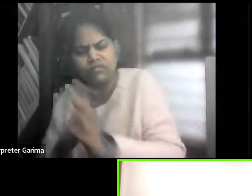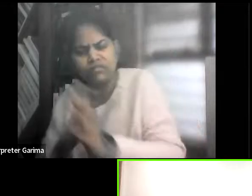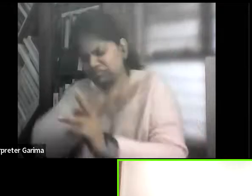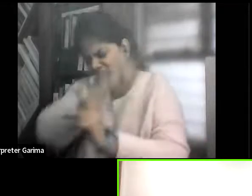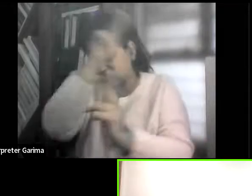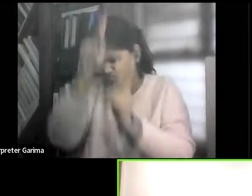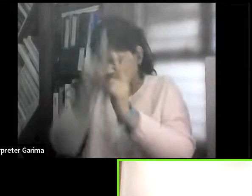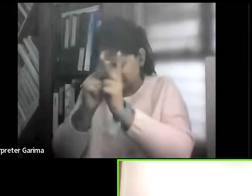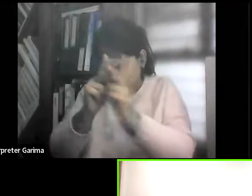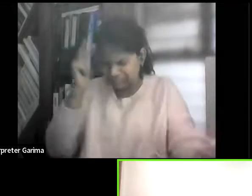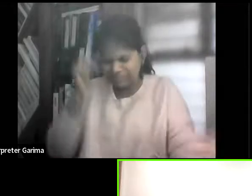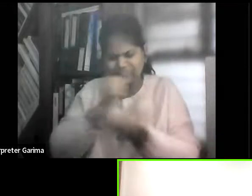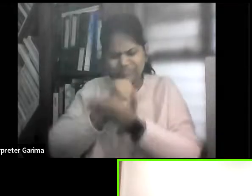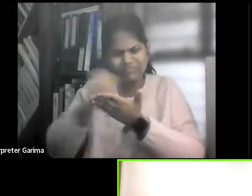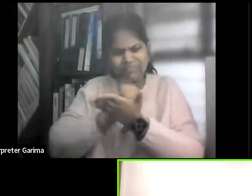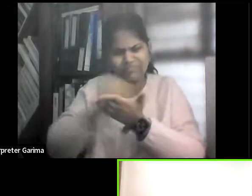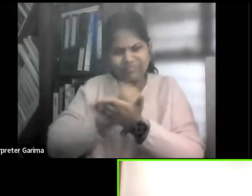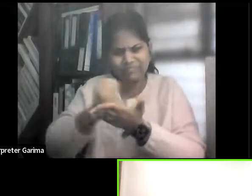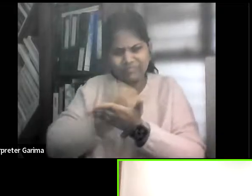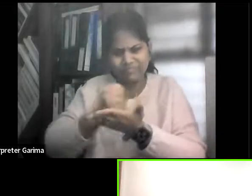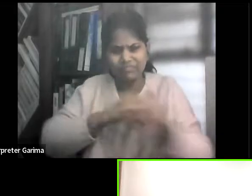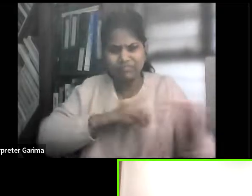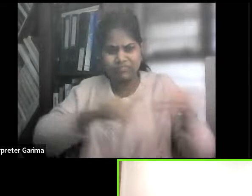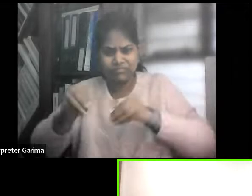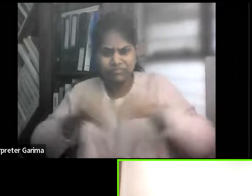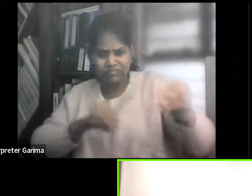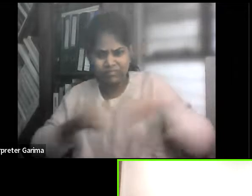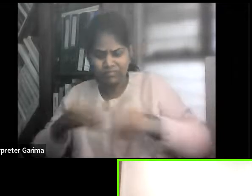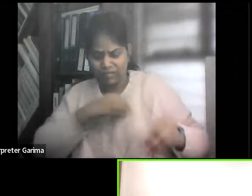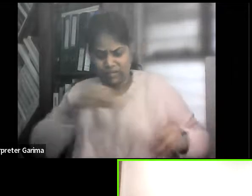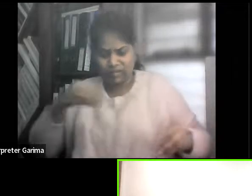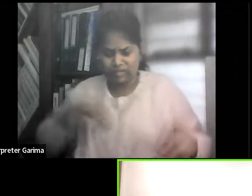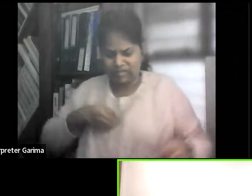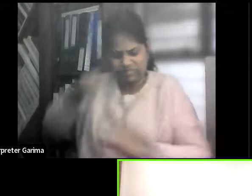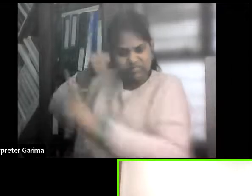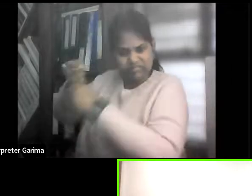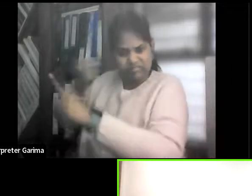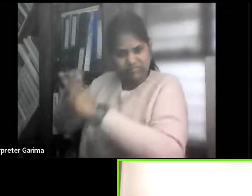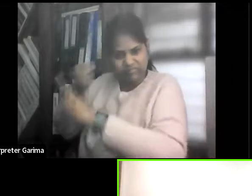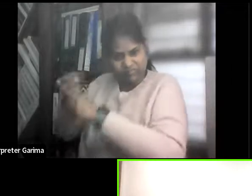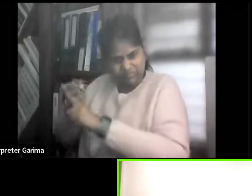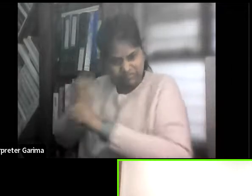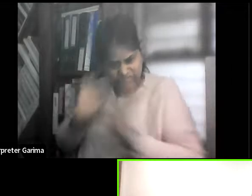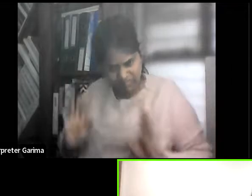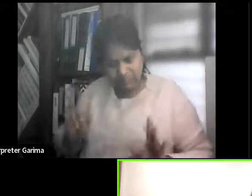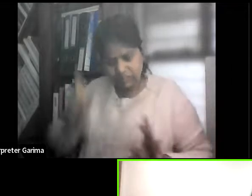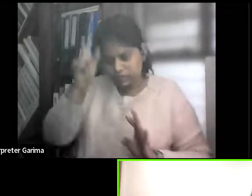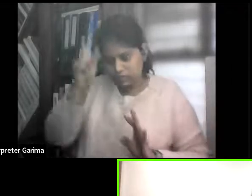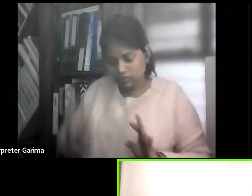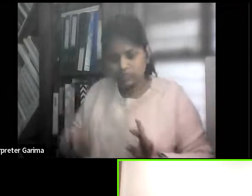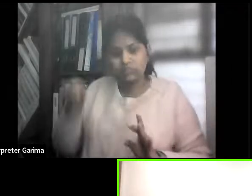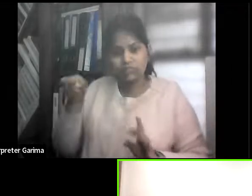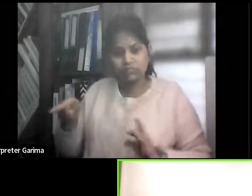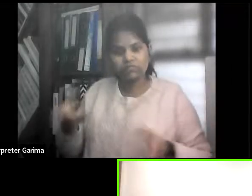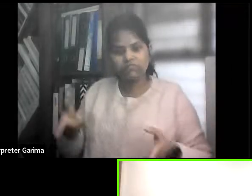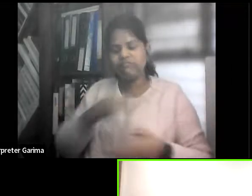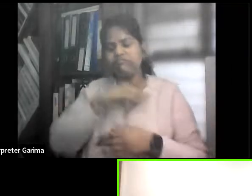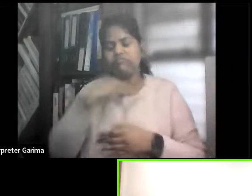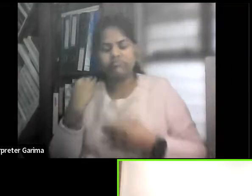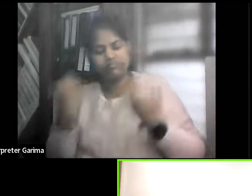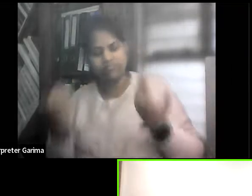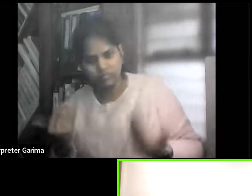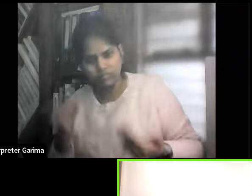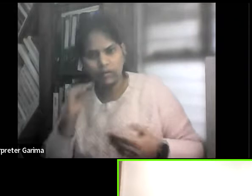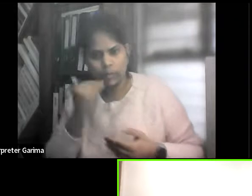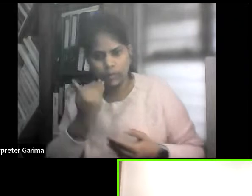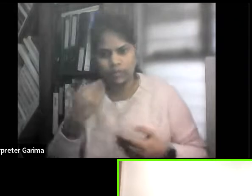and surpassing the identity medically imposed on her. One of the performance styles adopted by Chandran, as the essay rightly points out, is